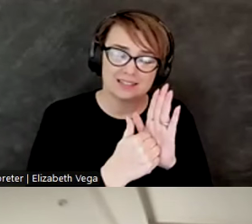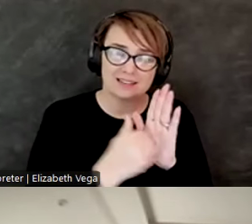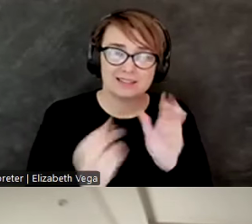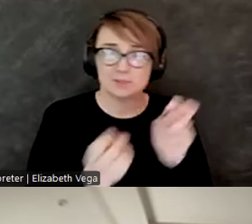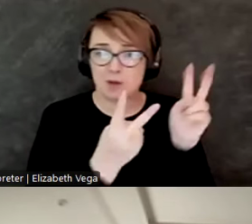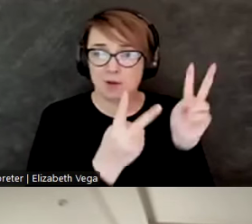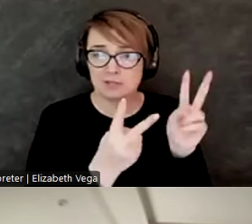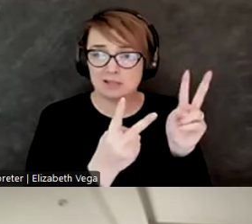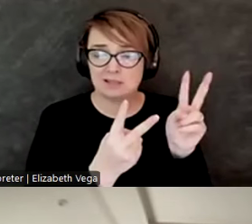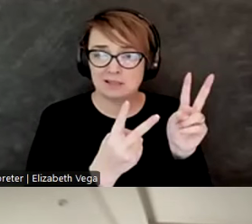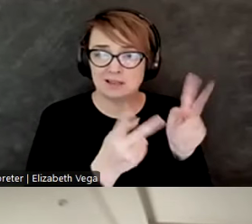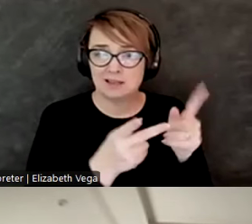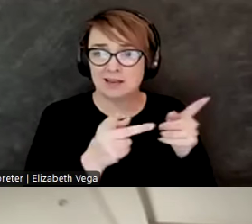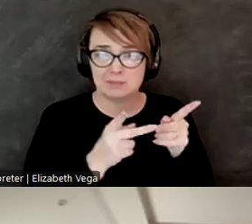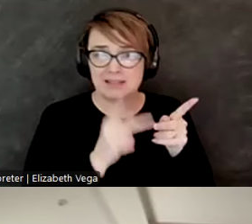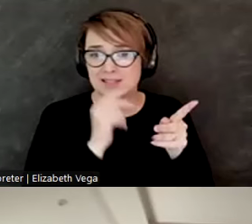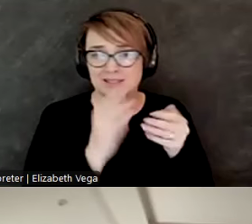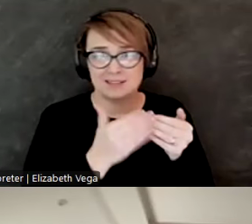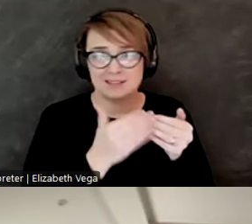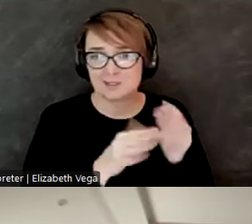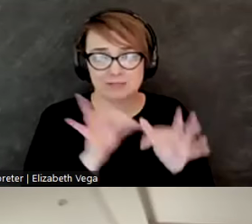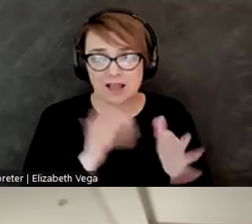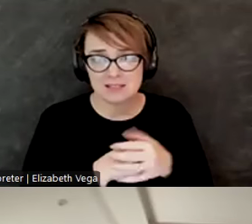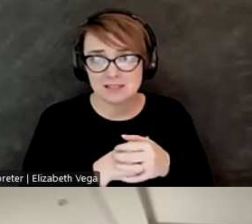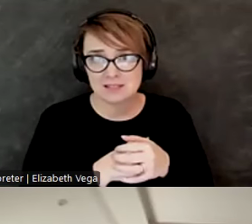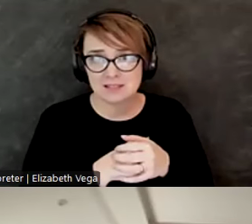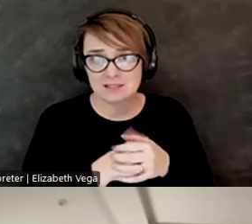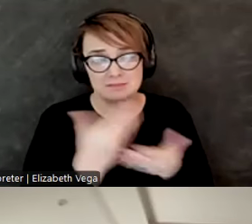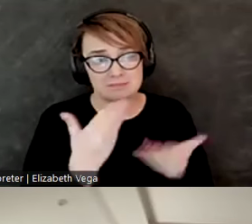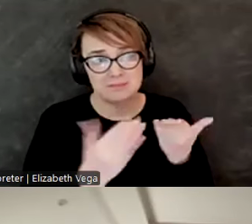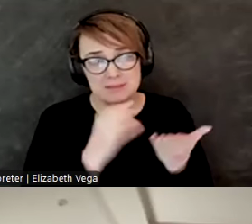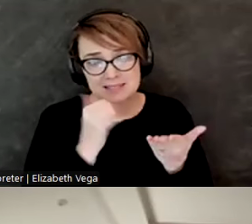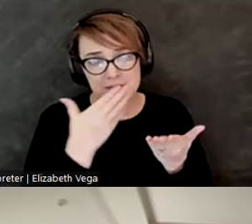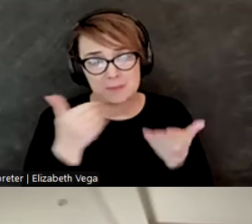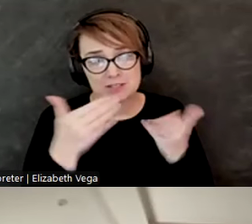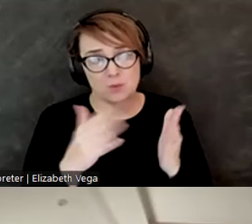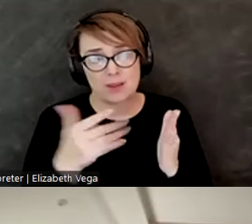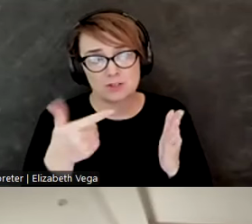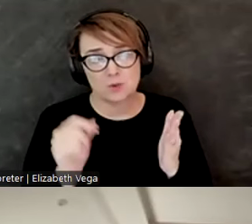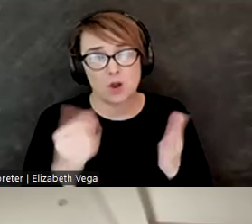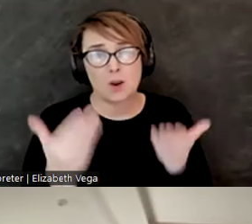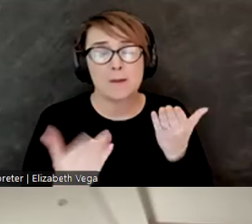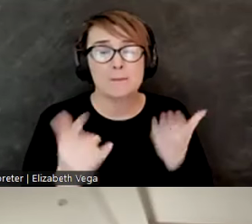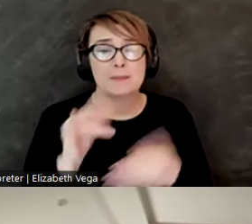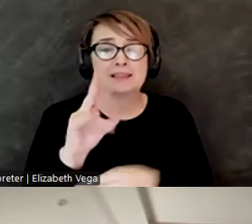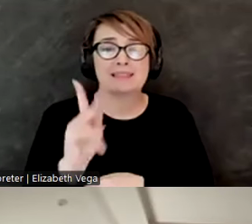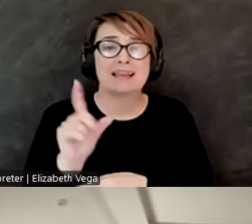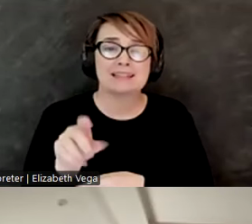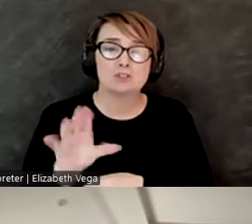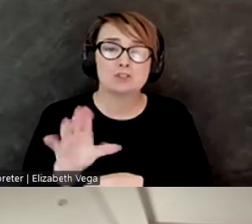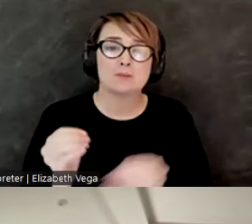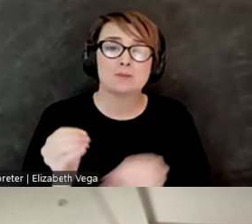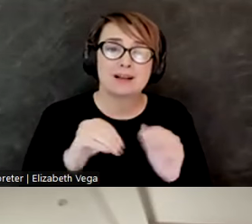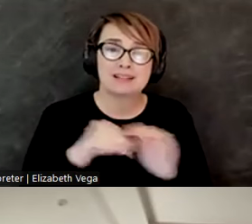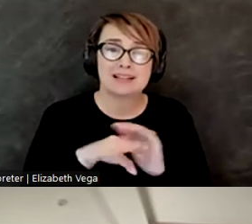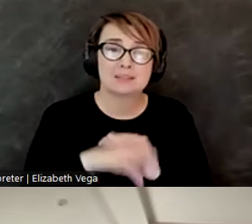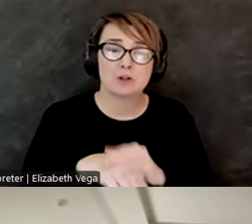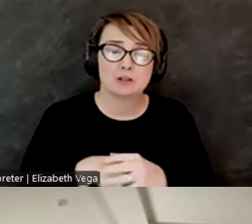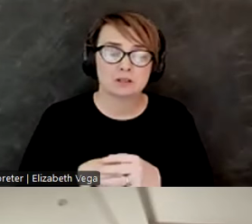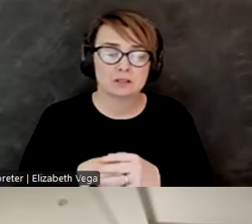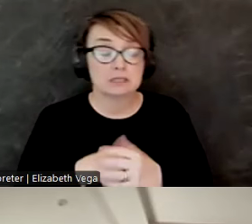place that's not easily accessible may not be the best way to go. Maybe that link needs to be more accessible too. It